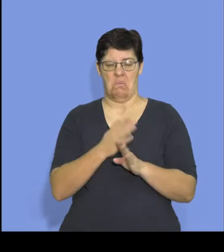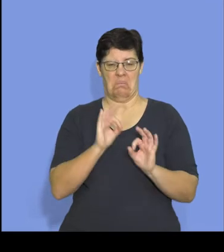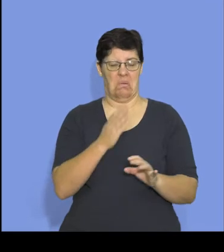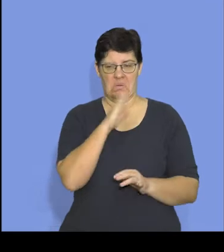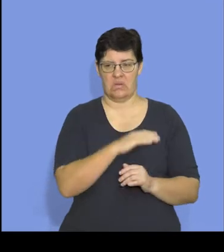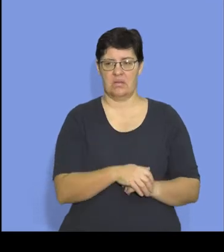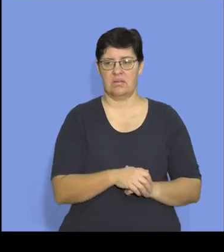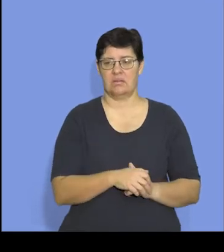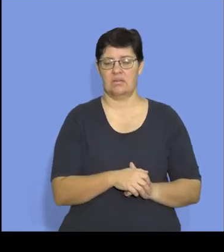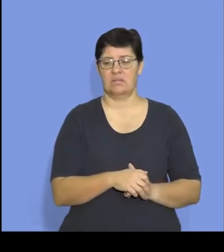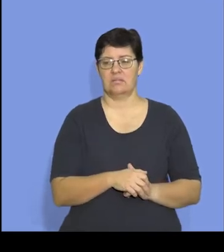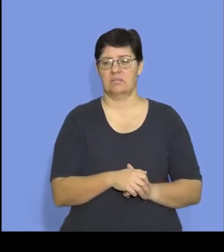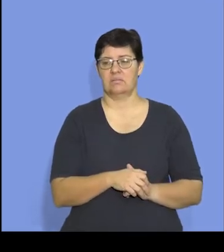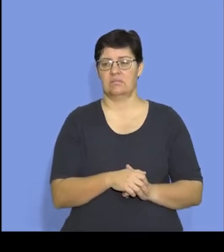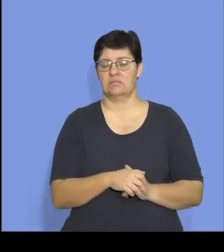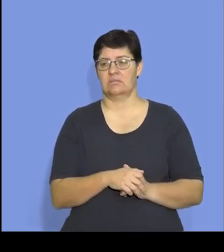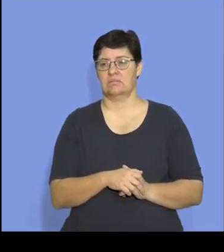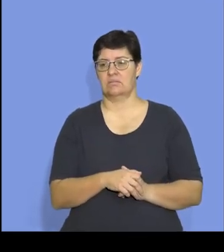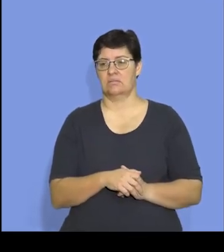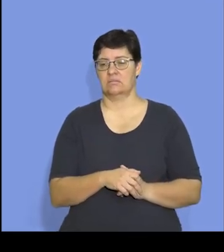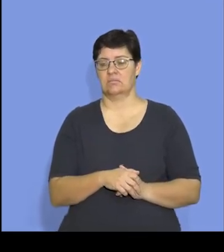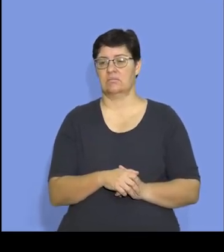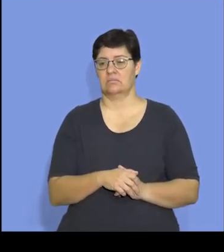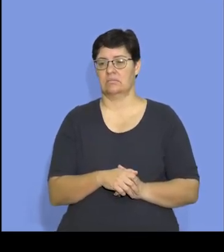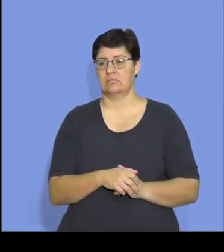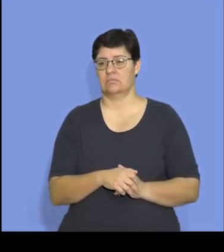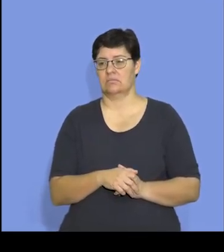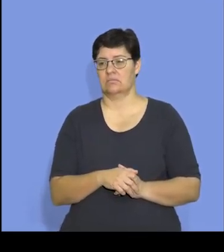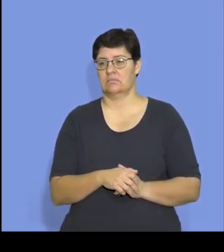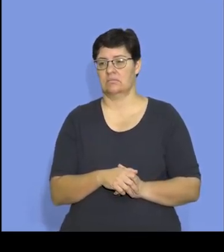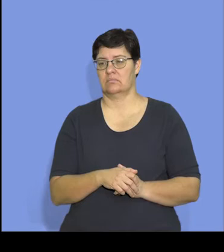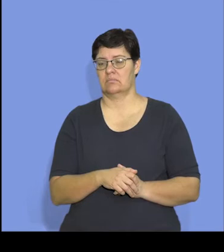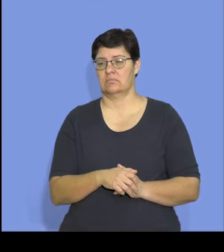and my graph, and